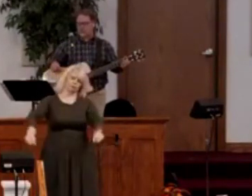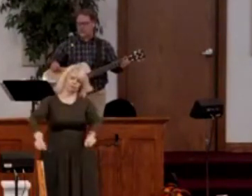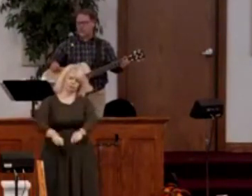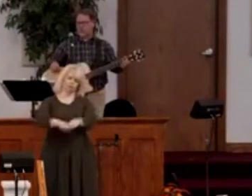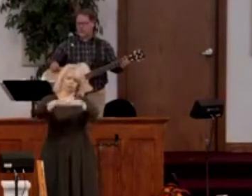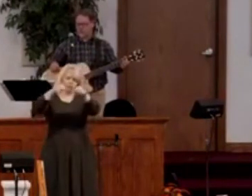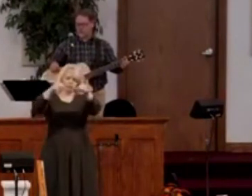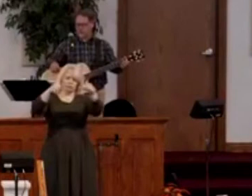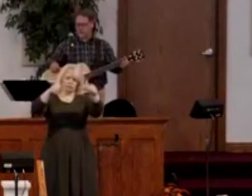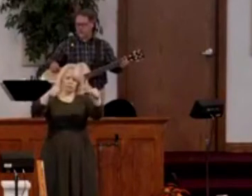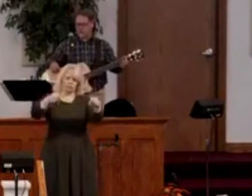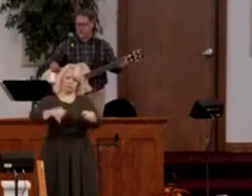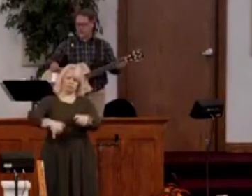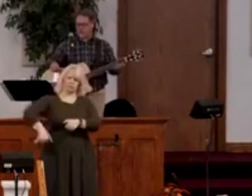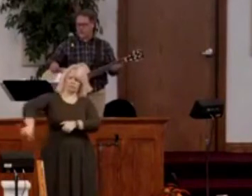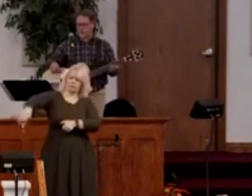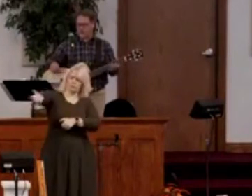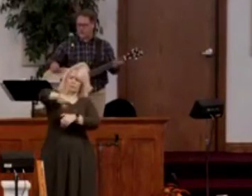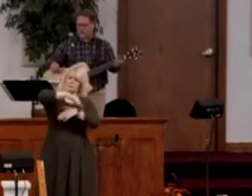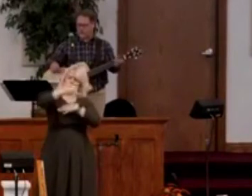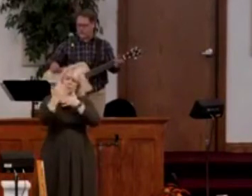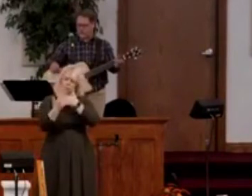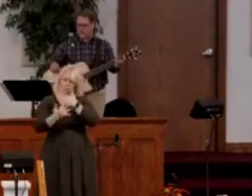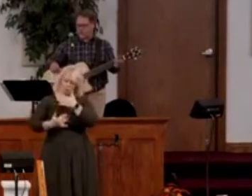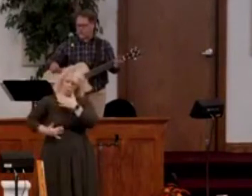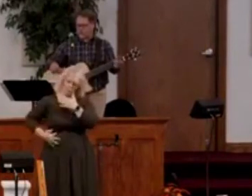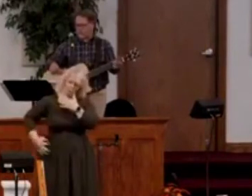Broken and poured out